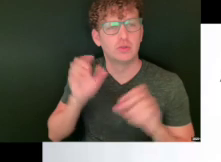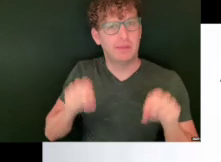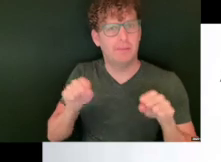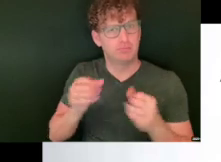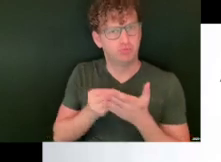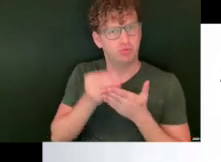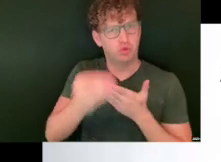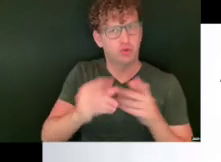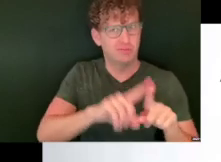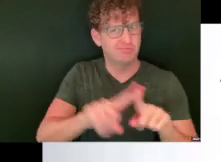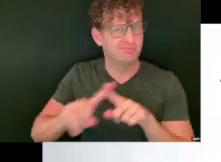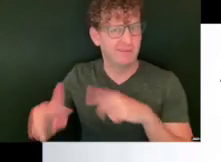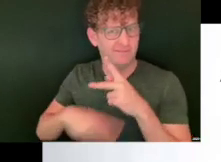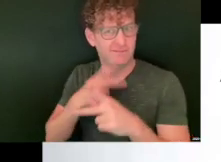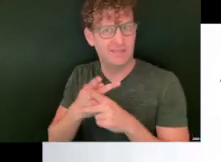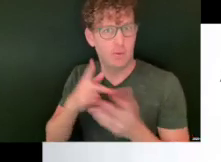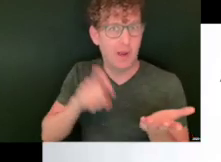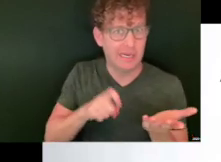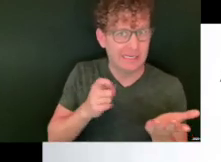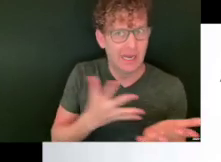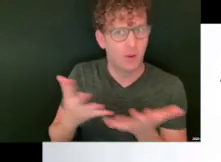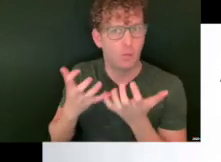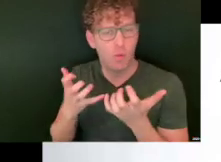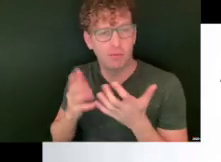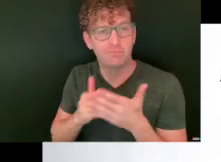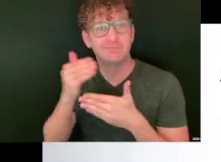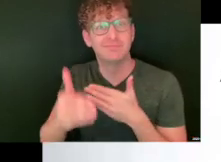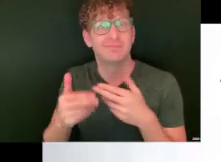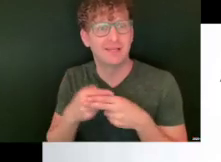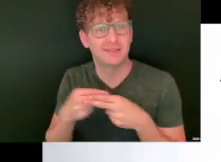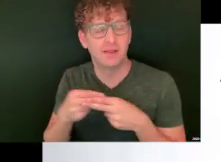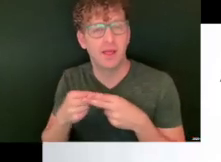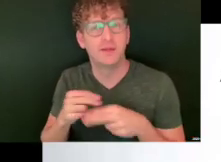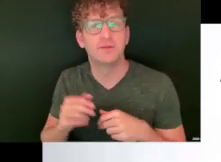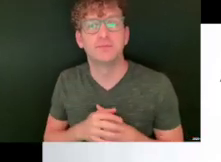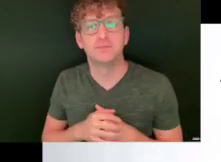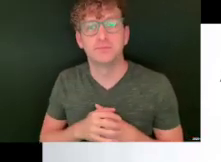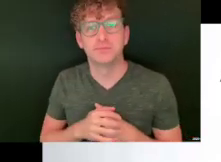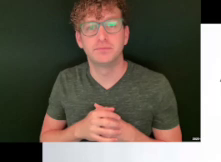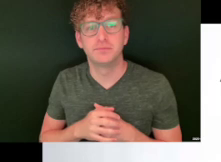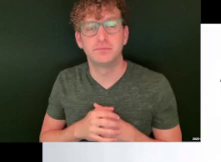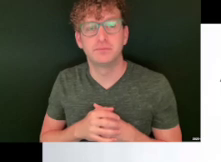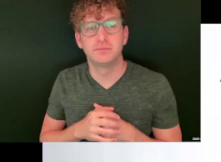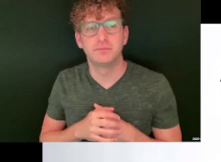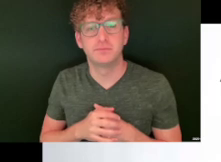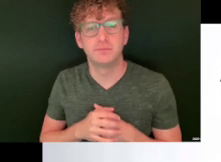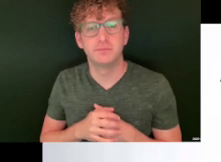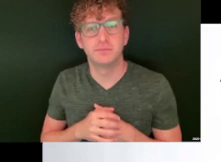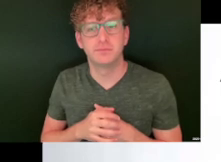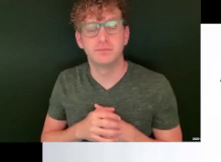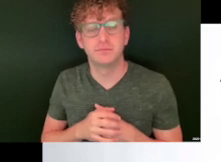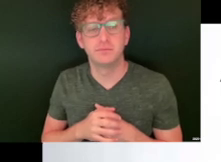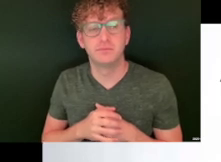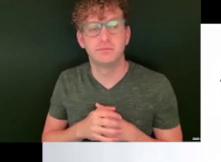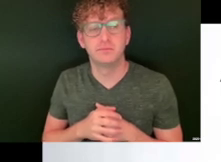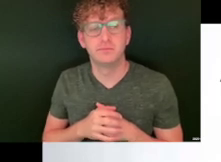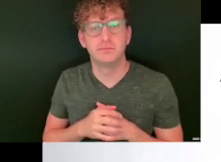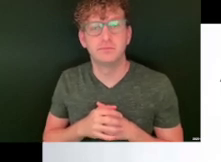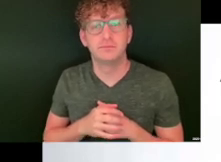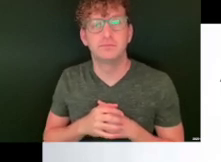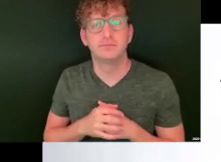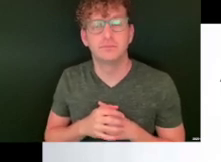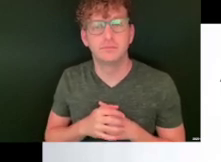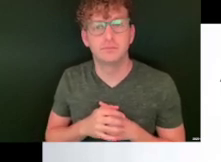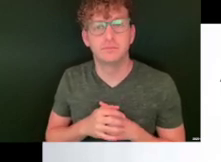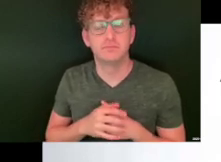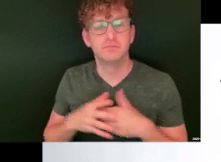projects, and they include clean mobility in schools, clean mobility options, planning and capacity